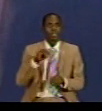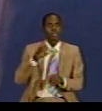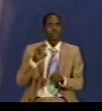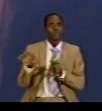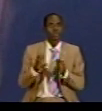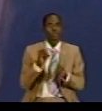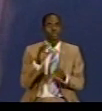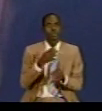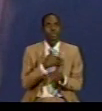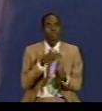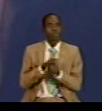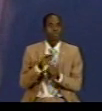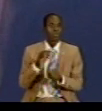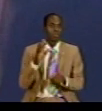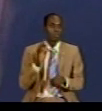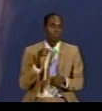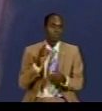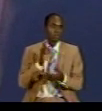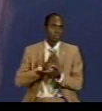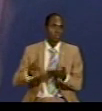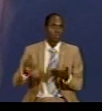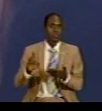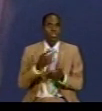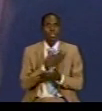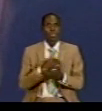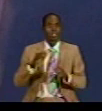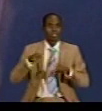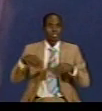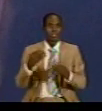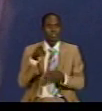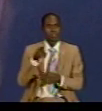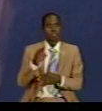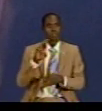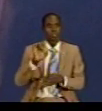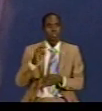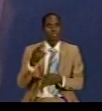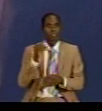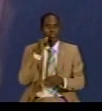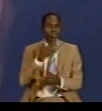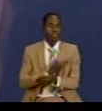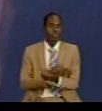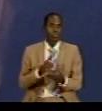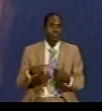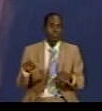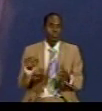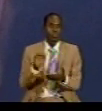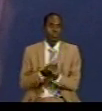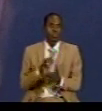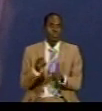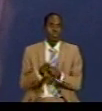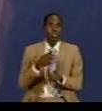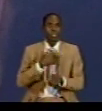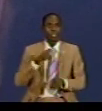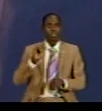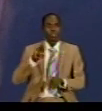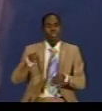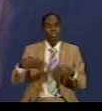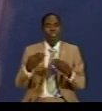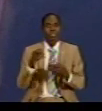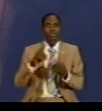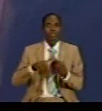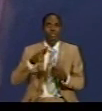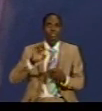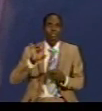Bilhah his handmaid to be her maid. And he went in also unto Rachel, And he loved also Rachel more than